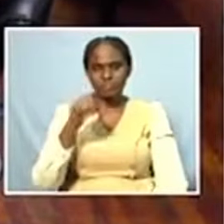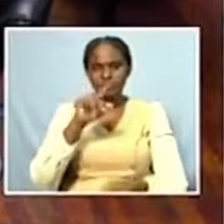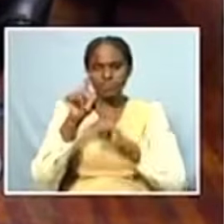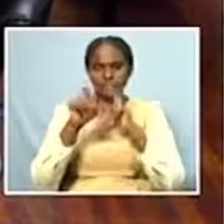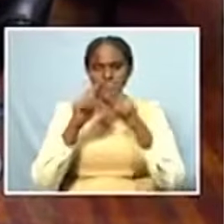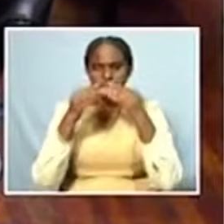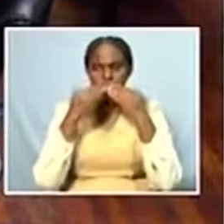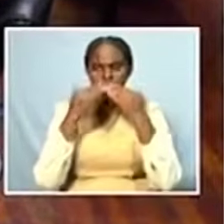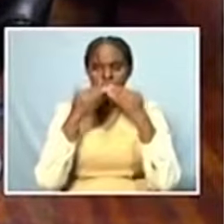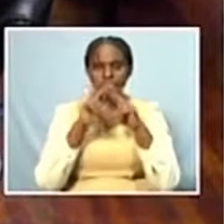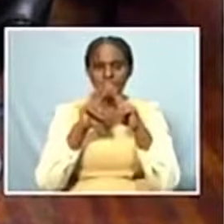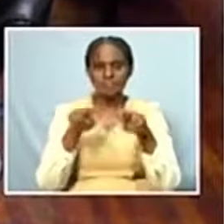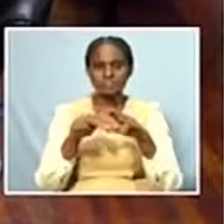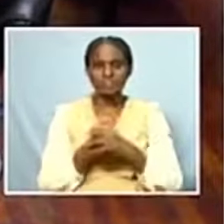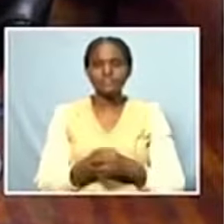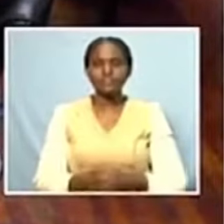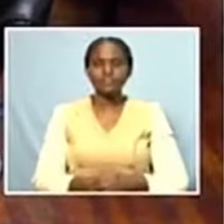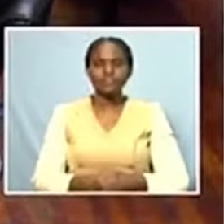Thank you, Chair.